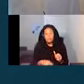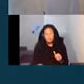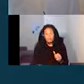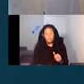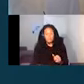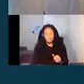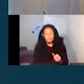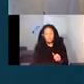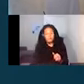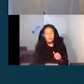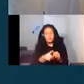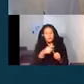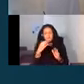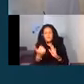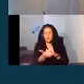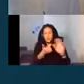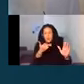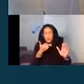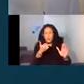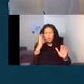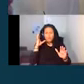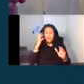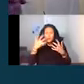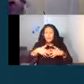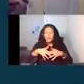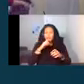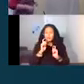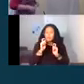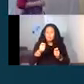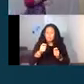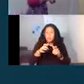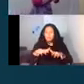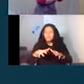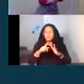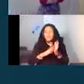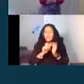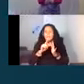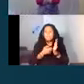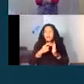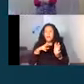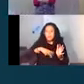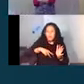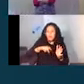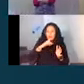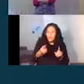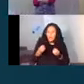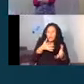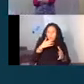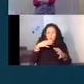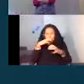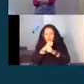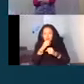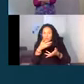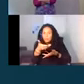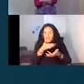skilled radio engineer who won a British Empire Medal for her contributions to secret communications during the Second World